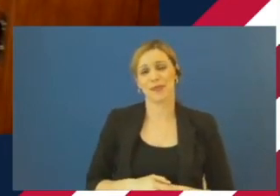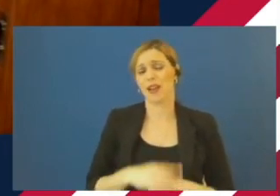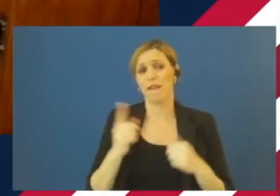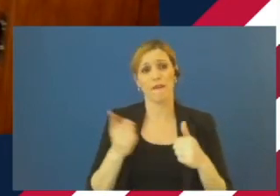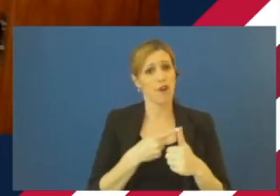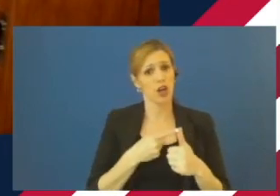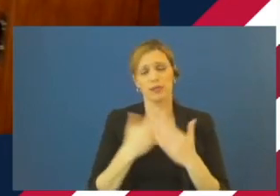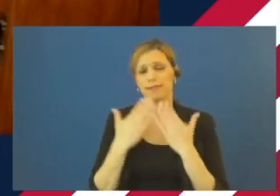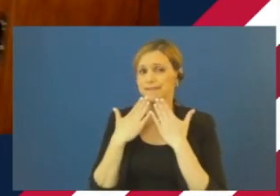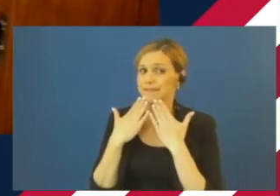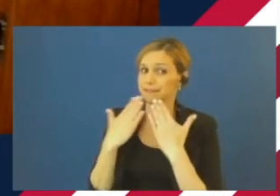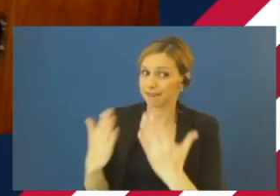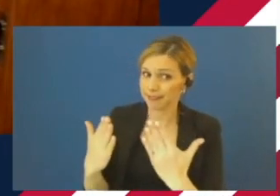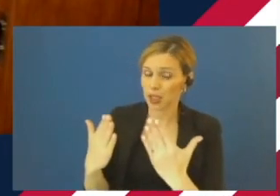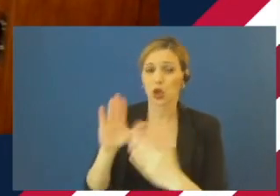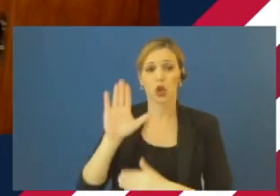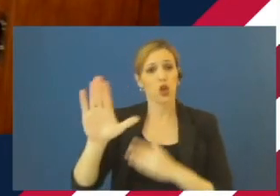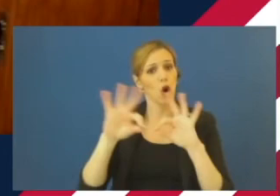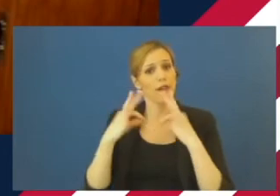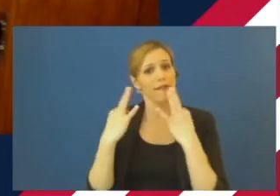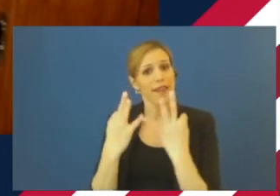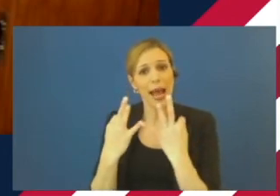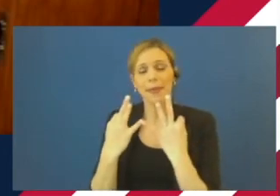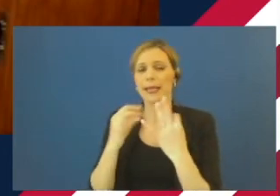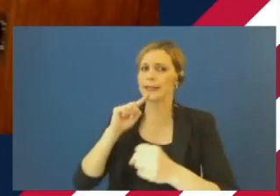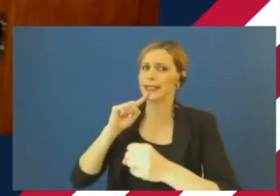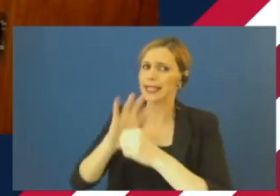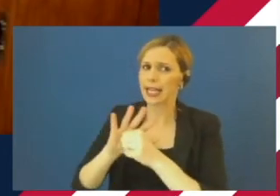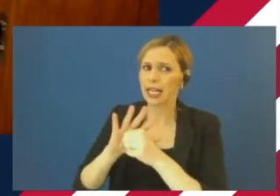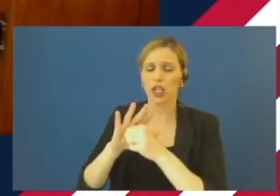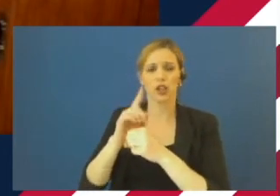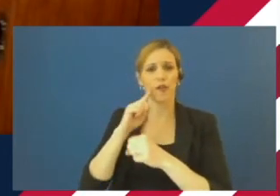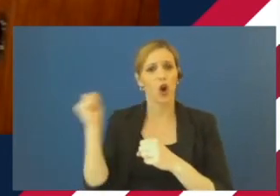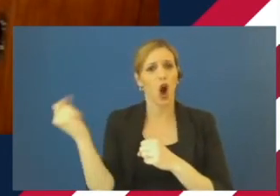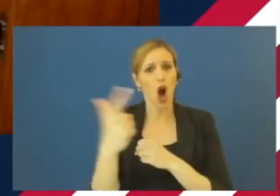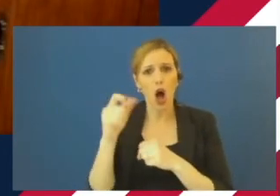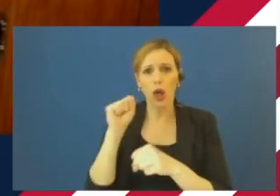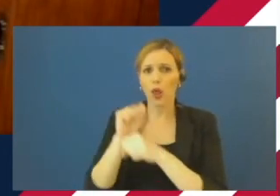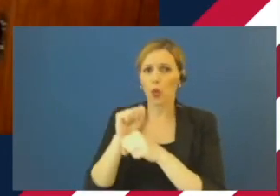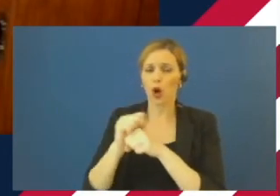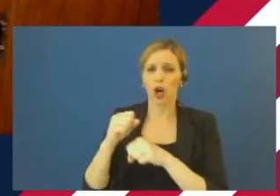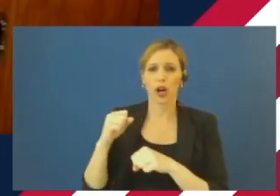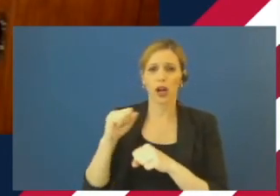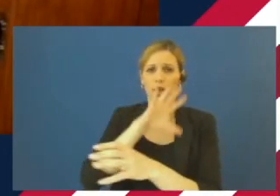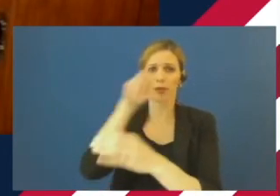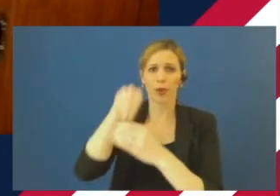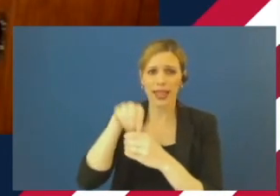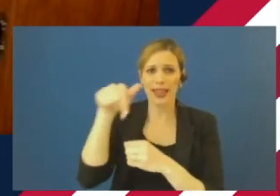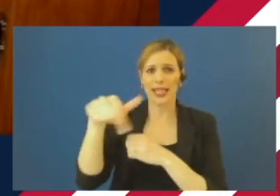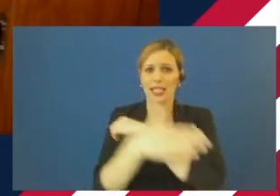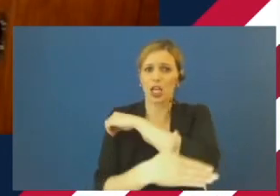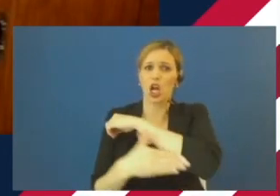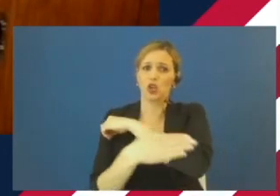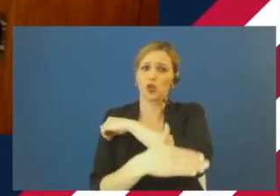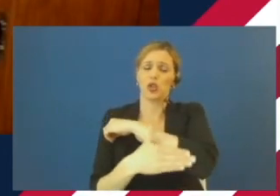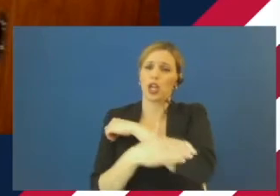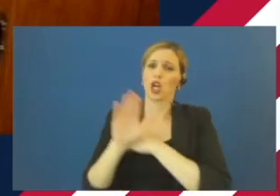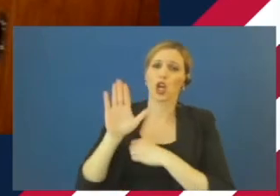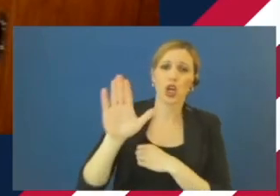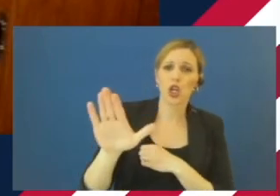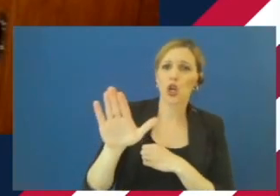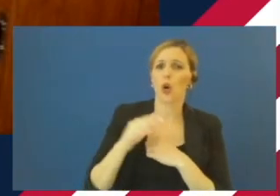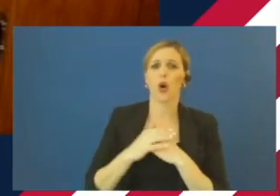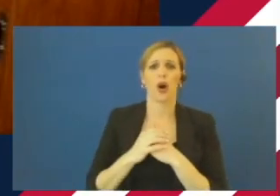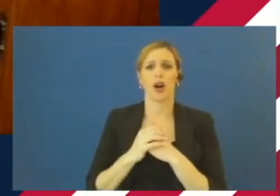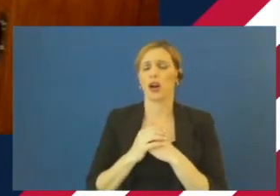entire family's dedication to the working people of this country. All the contributions you've made to reskill and to highly skill